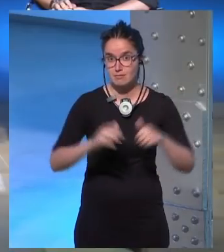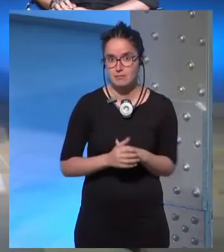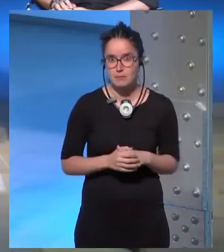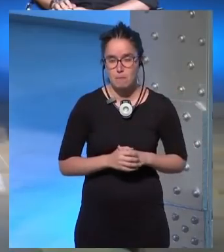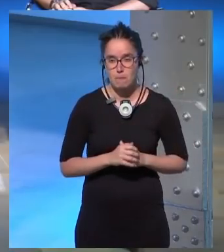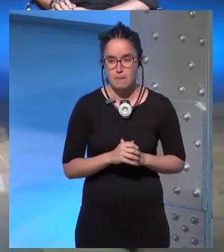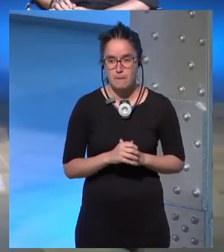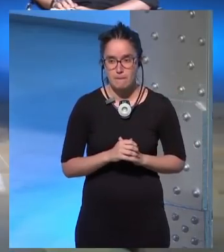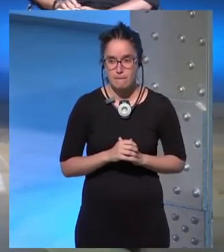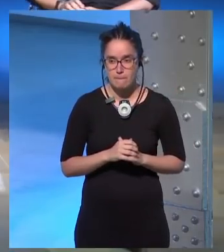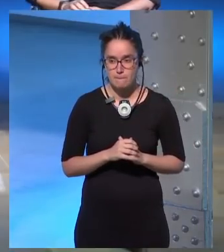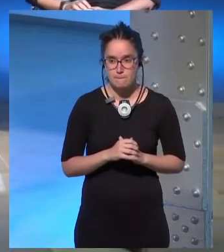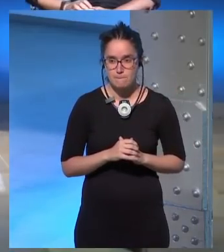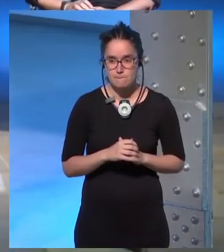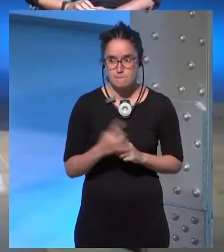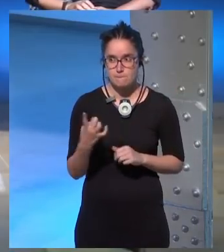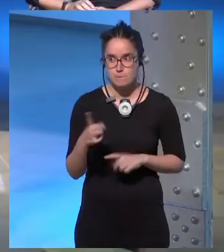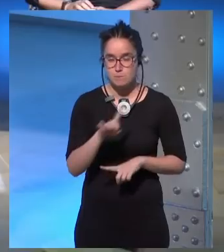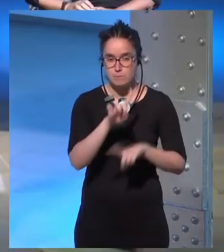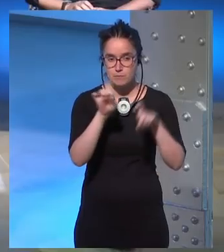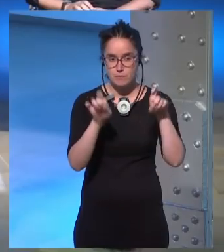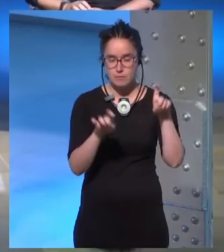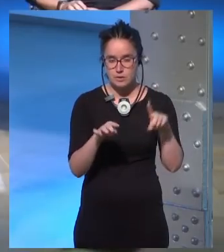now is your moment. Now is your time.